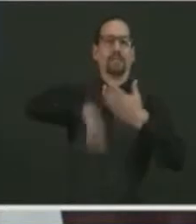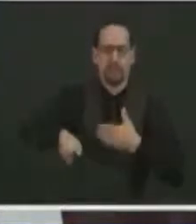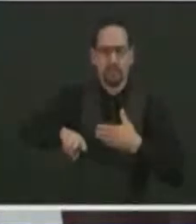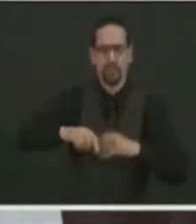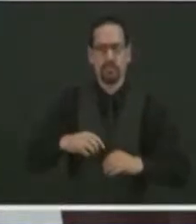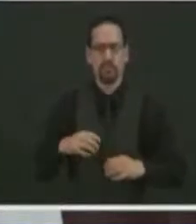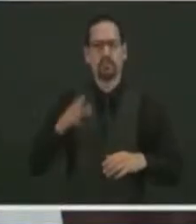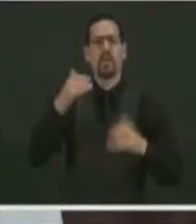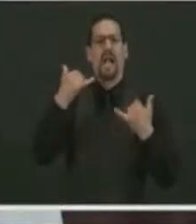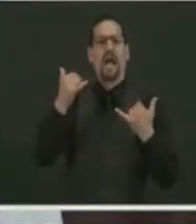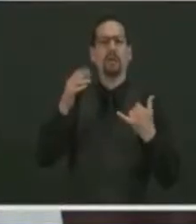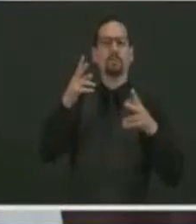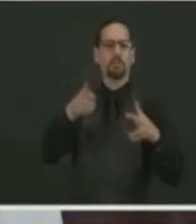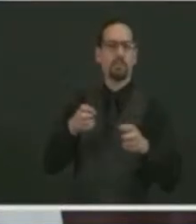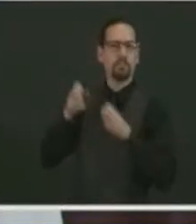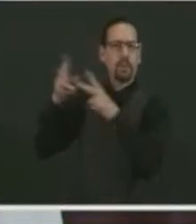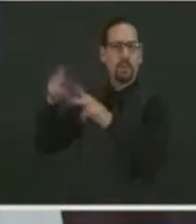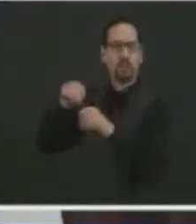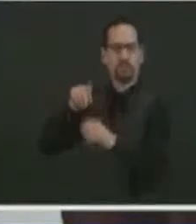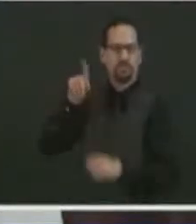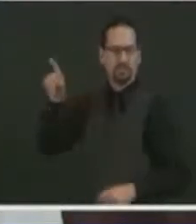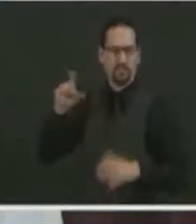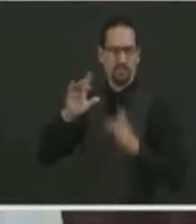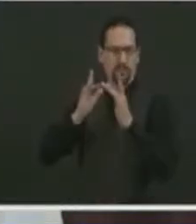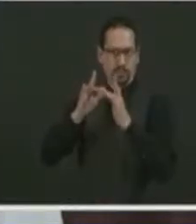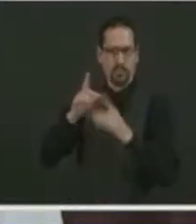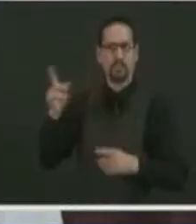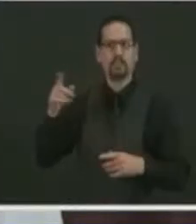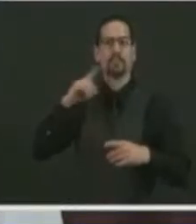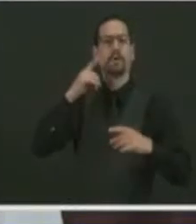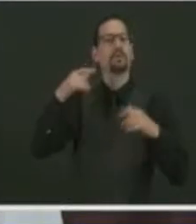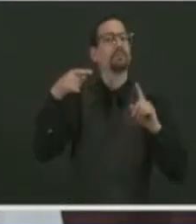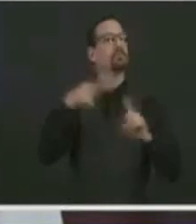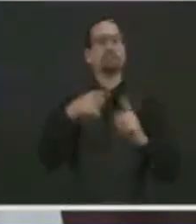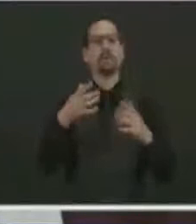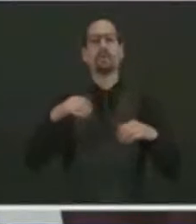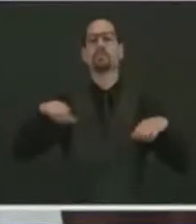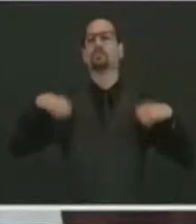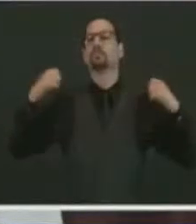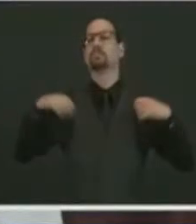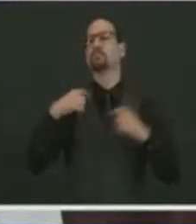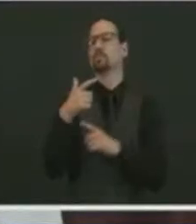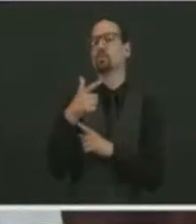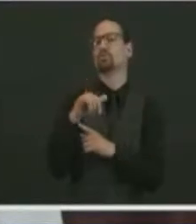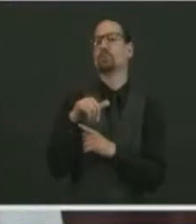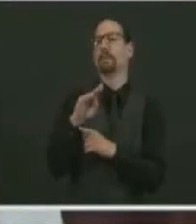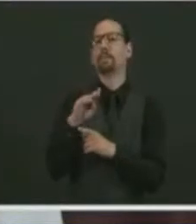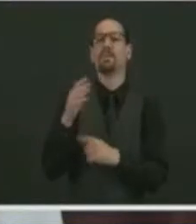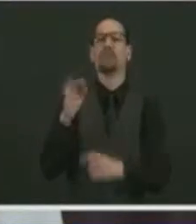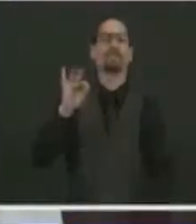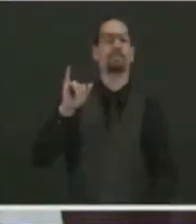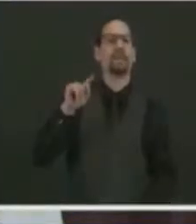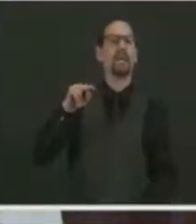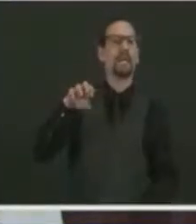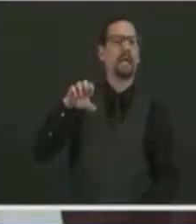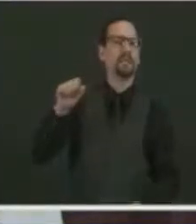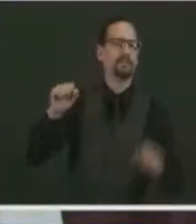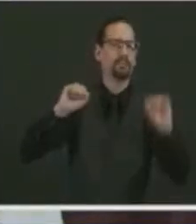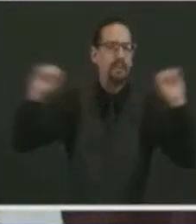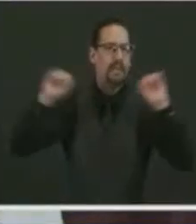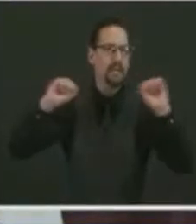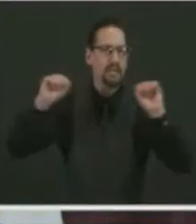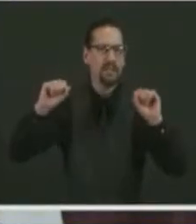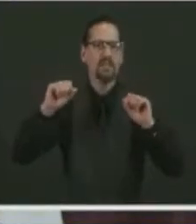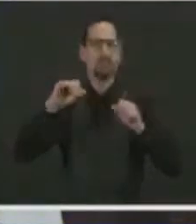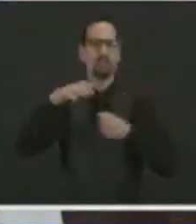for gyms and fitness centers. So that we hope that in phase 2,